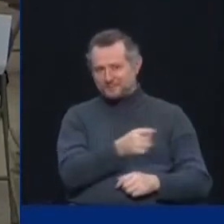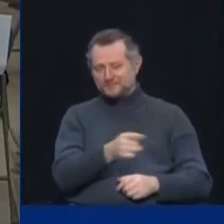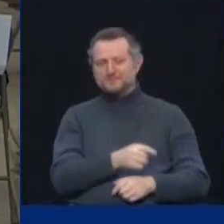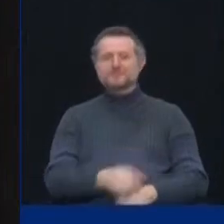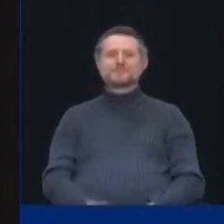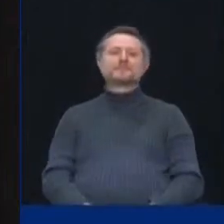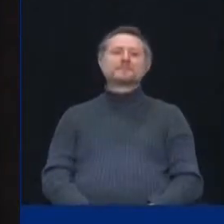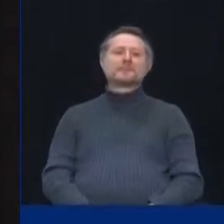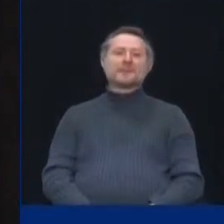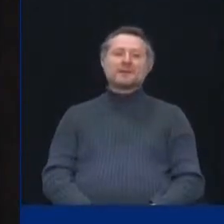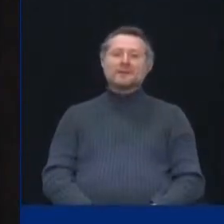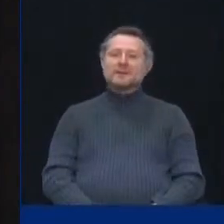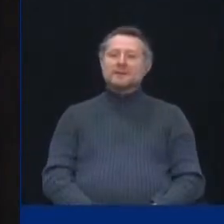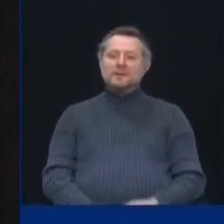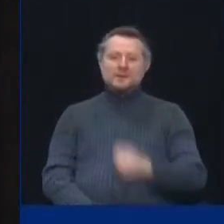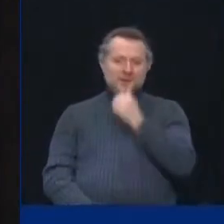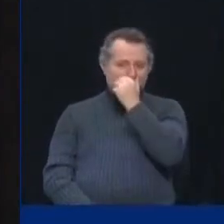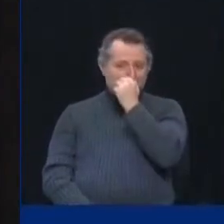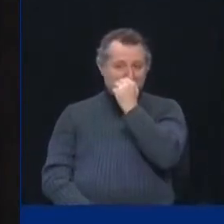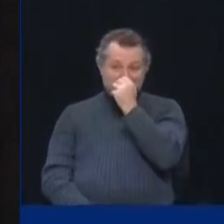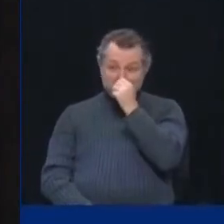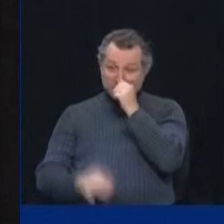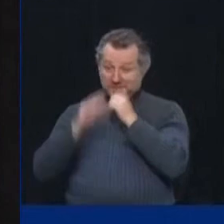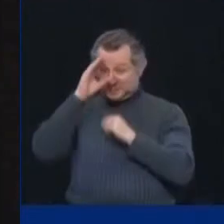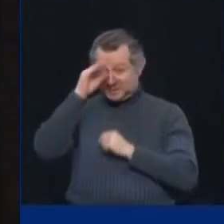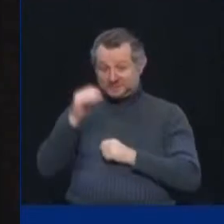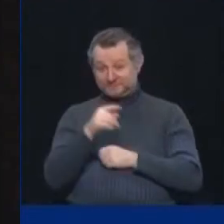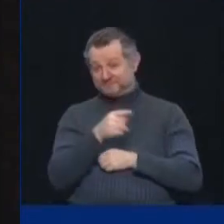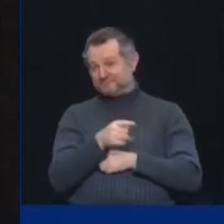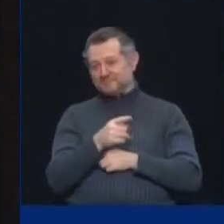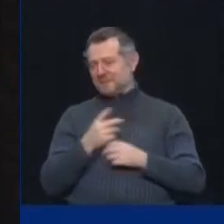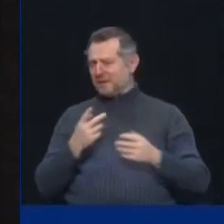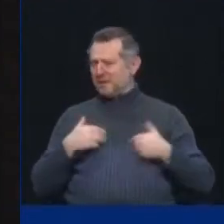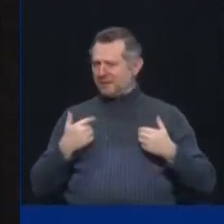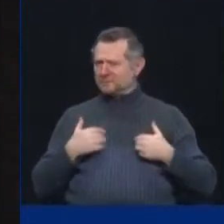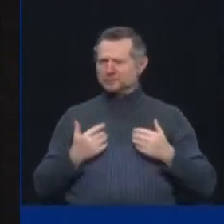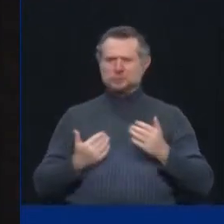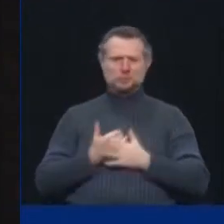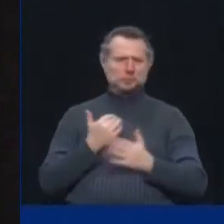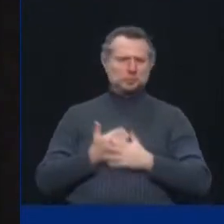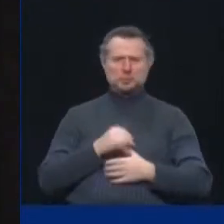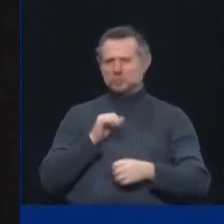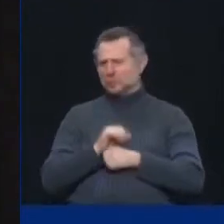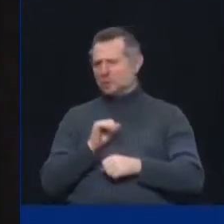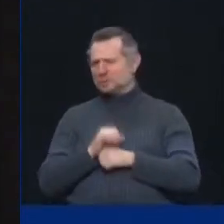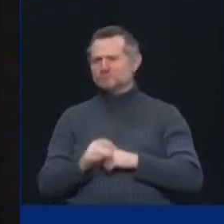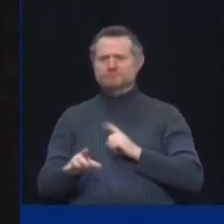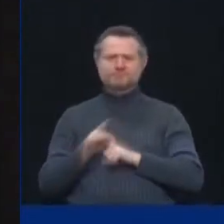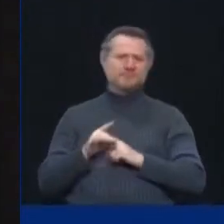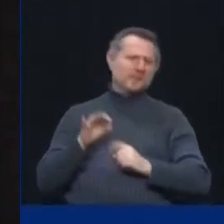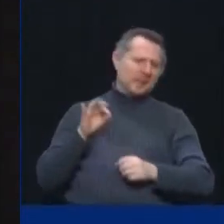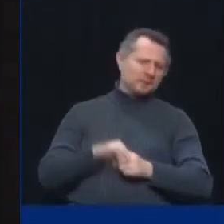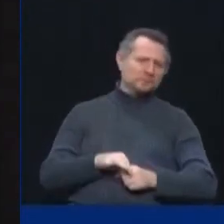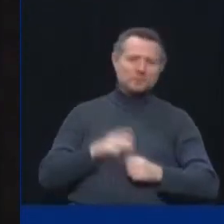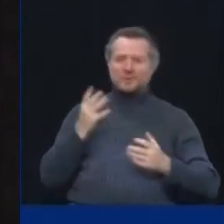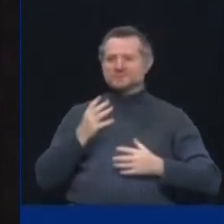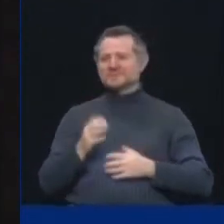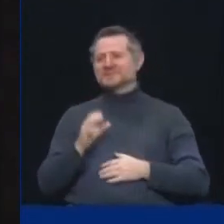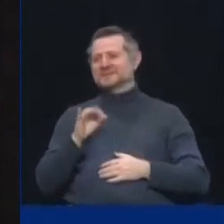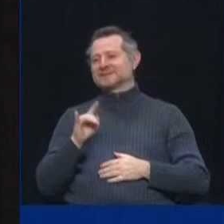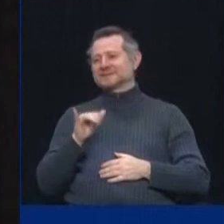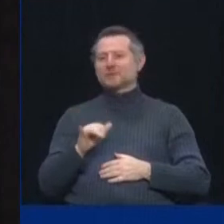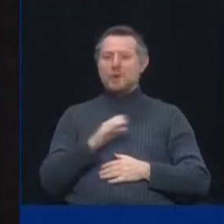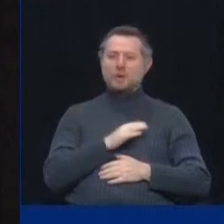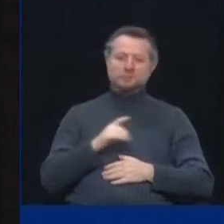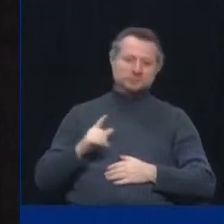This guy right here, he is young and he's new in the city council, but he is what we deserve as